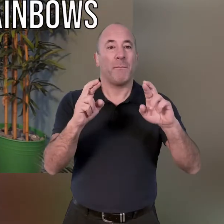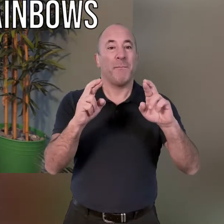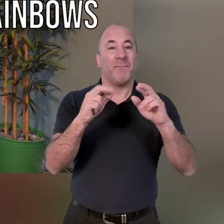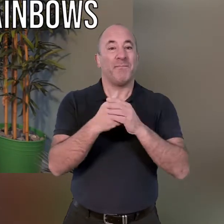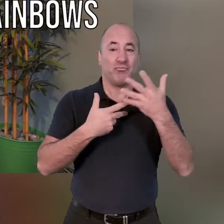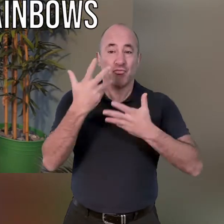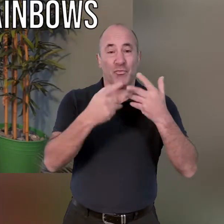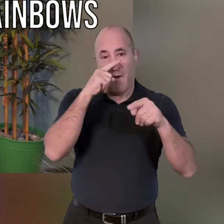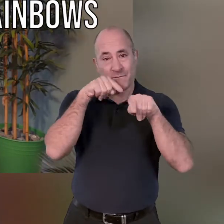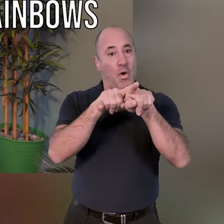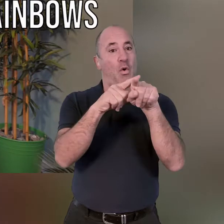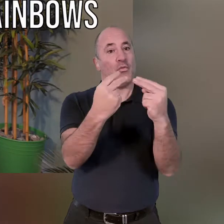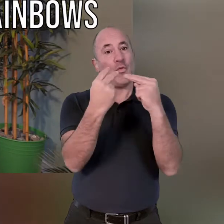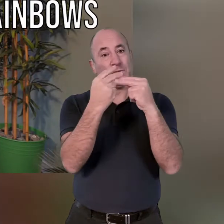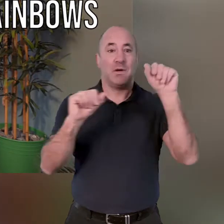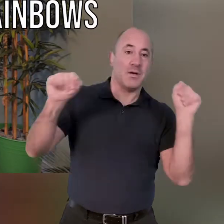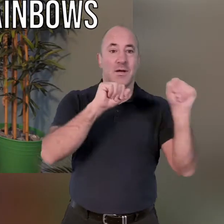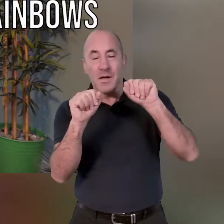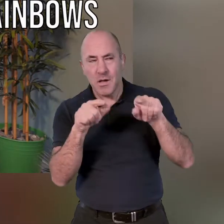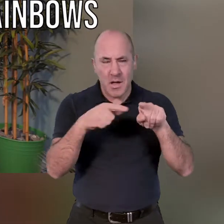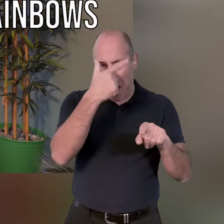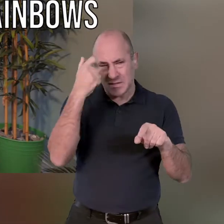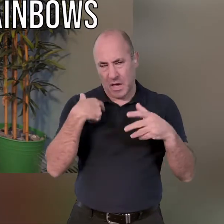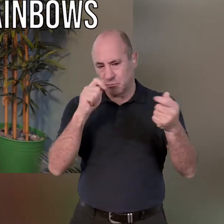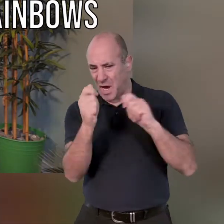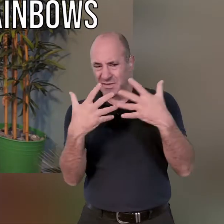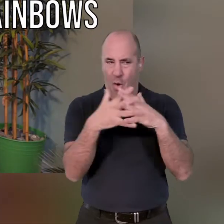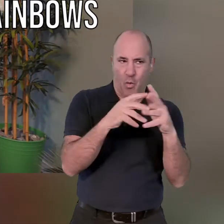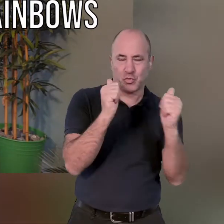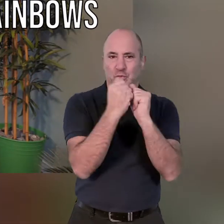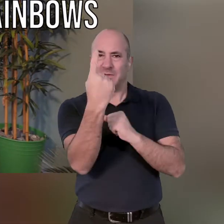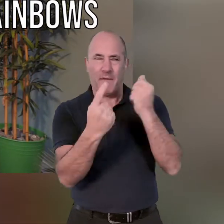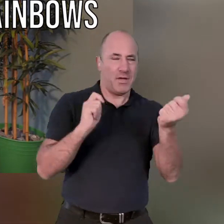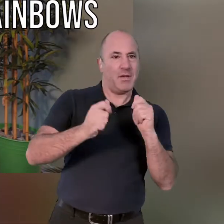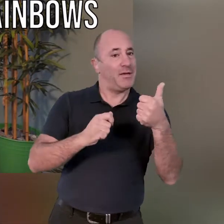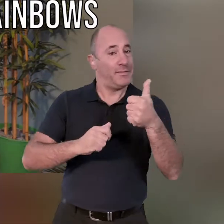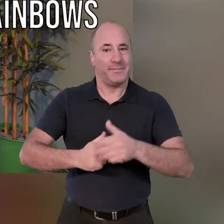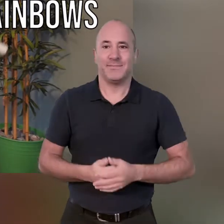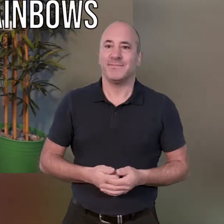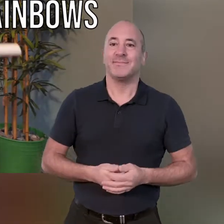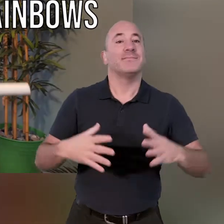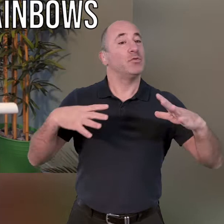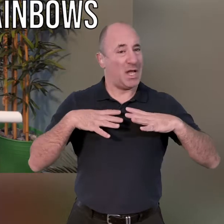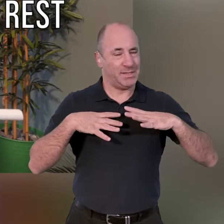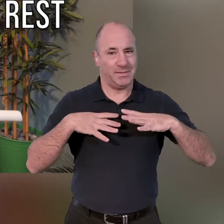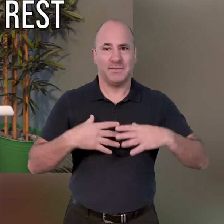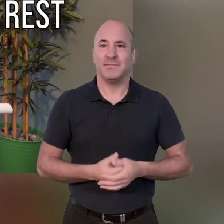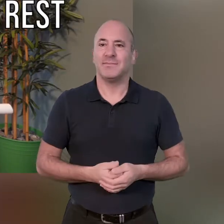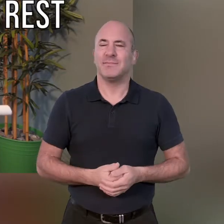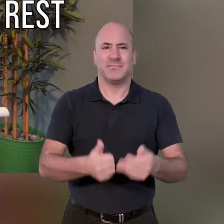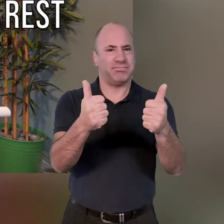hopefully you can follow along and do this workout and understand how we can make this adaptable for you. Resting